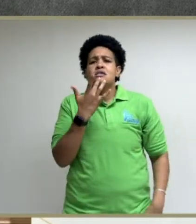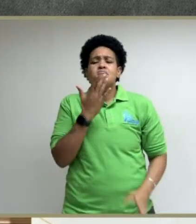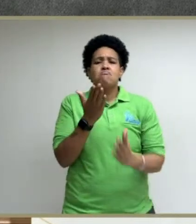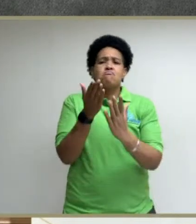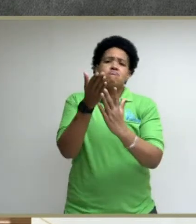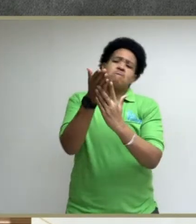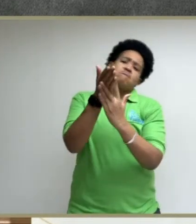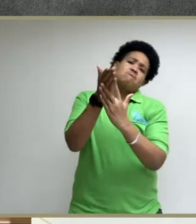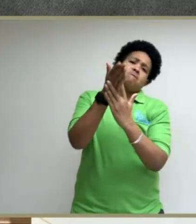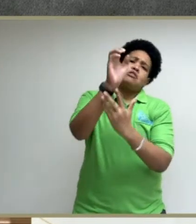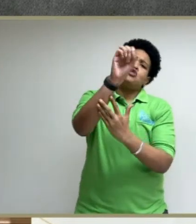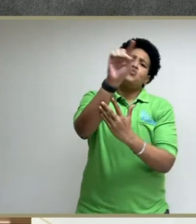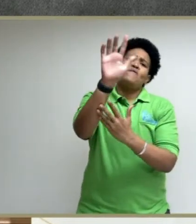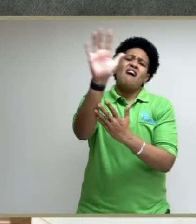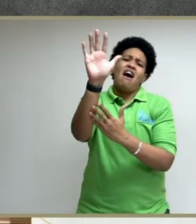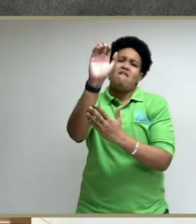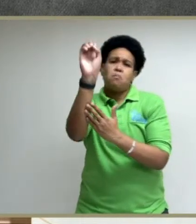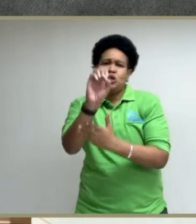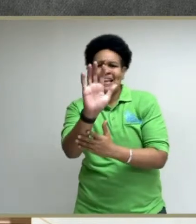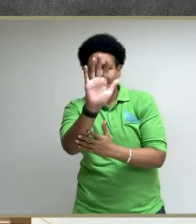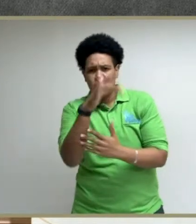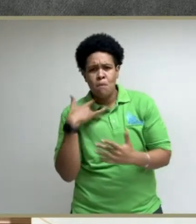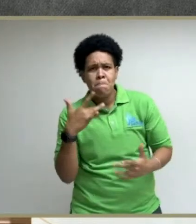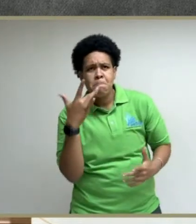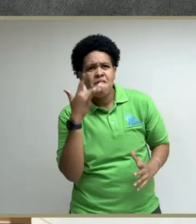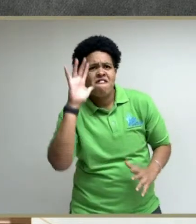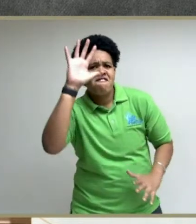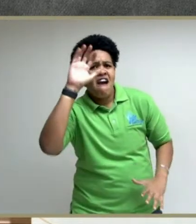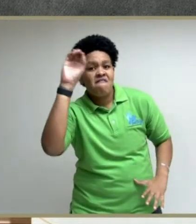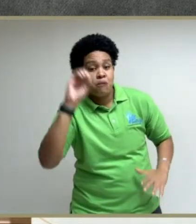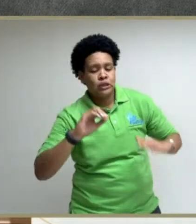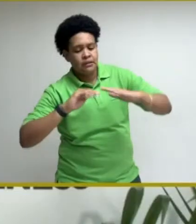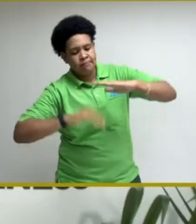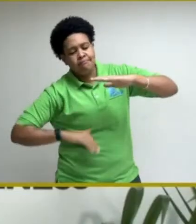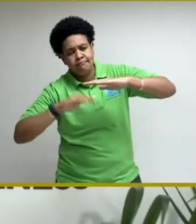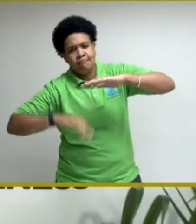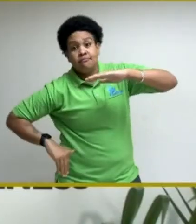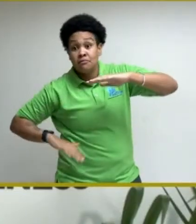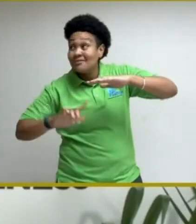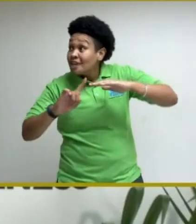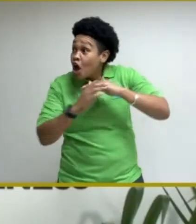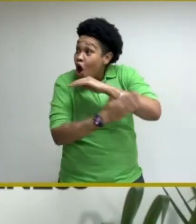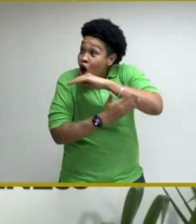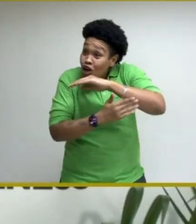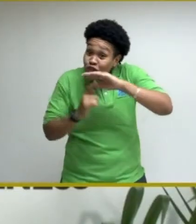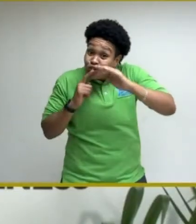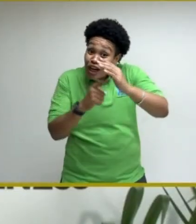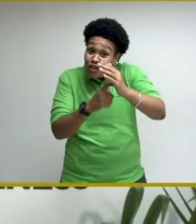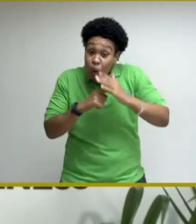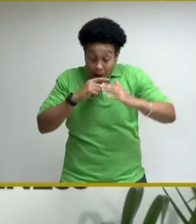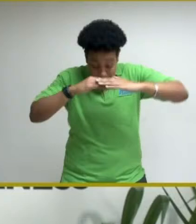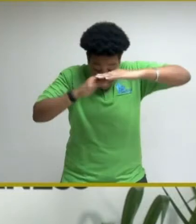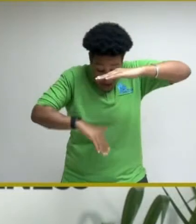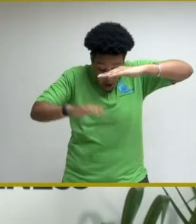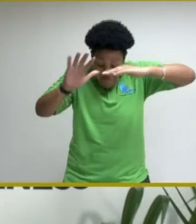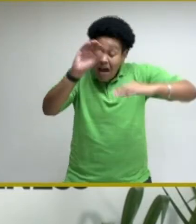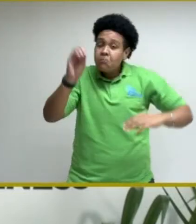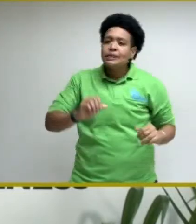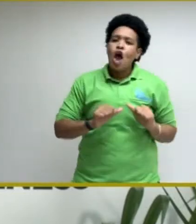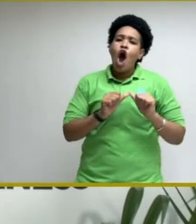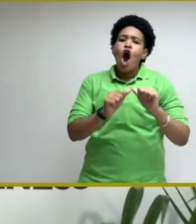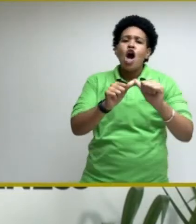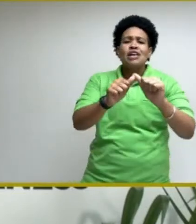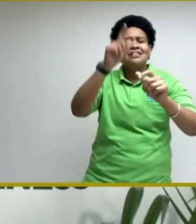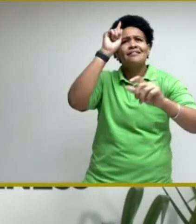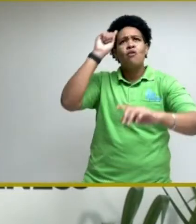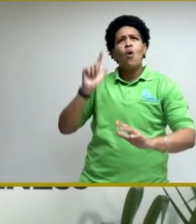at the level that we want to be at, and countries were required to be below 5% consistently for